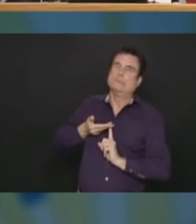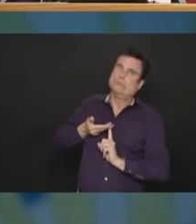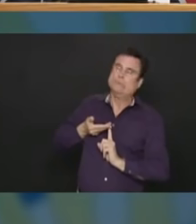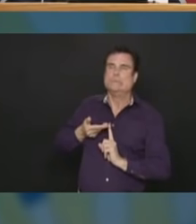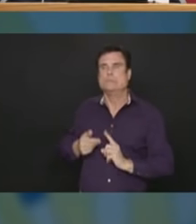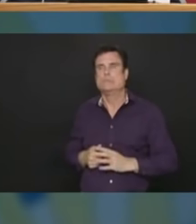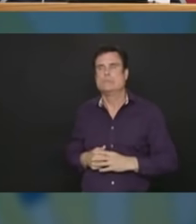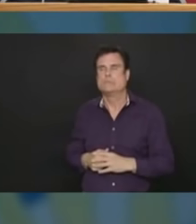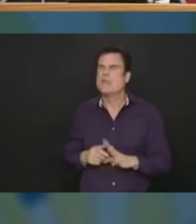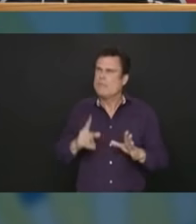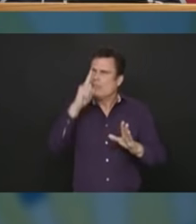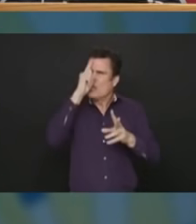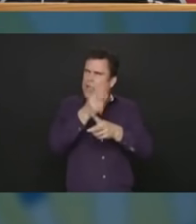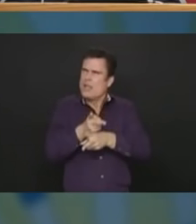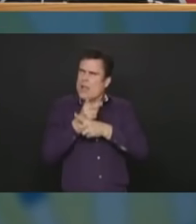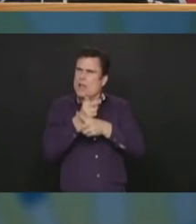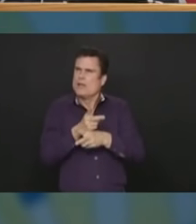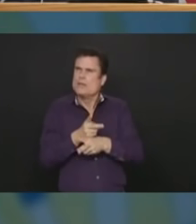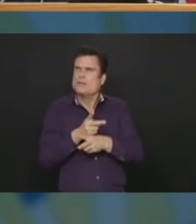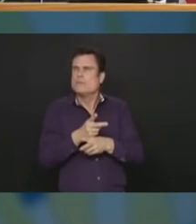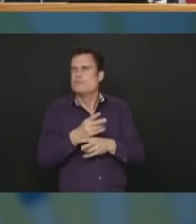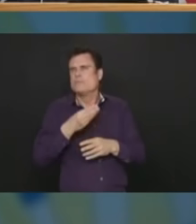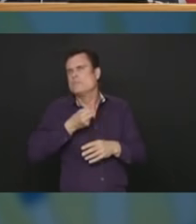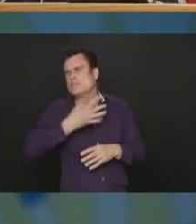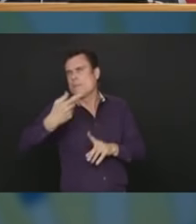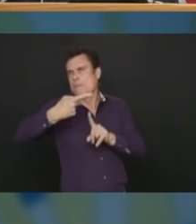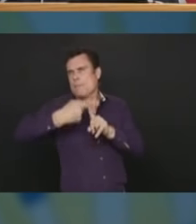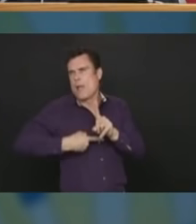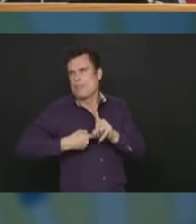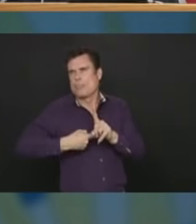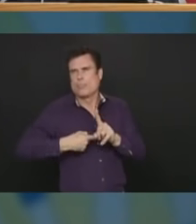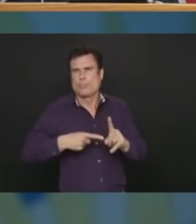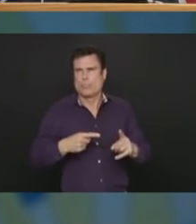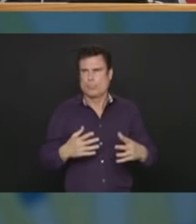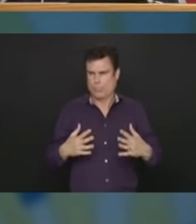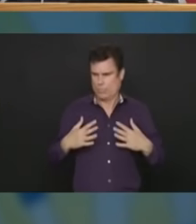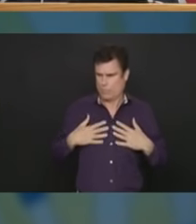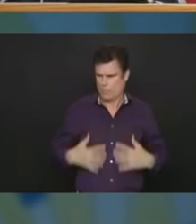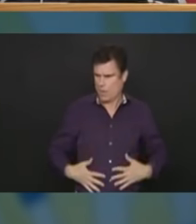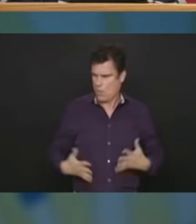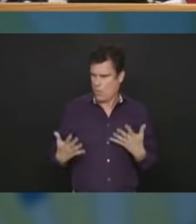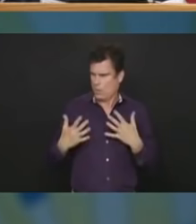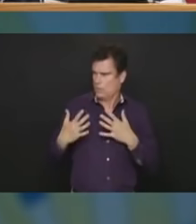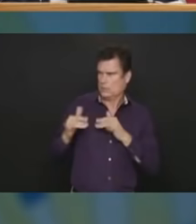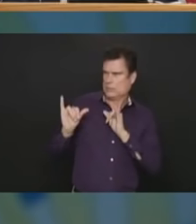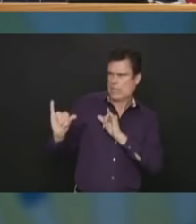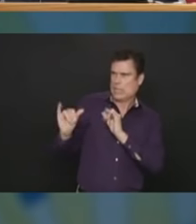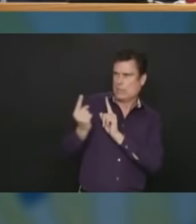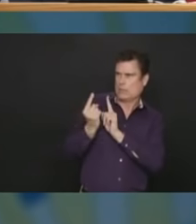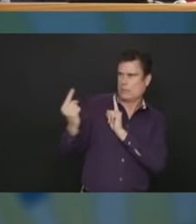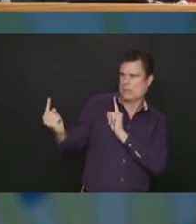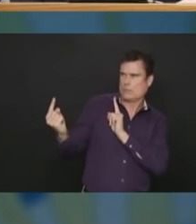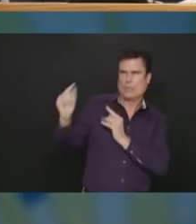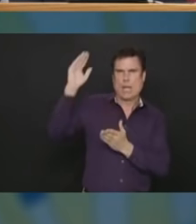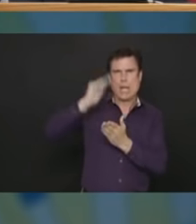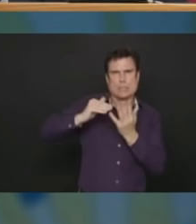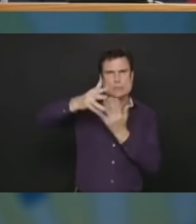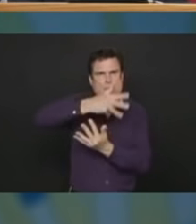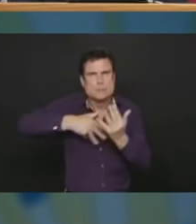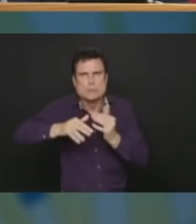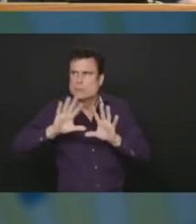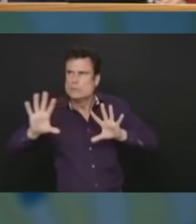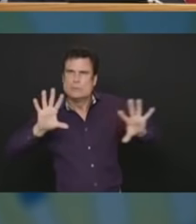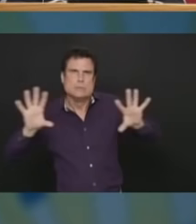on increasing our environmental cleaning, considering, as I mentioned, the use of non-medical masks. And of course, we need to consider as